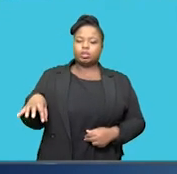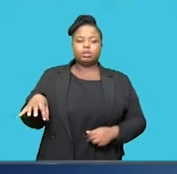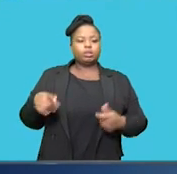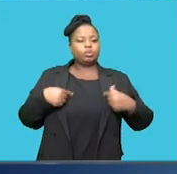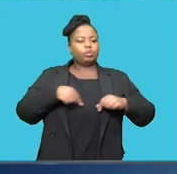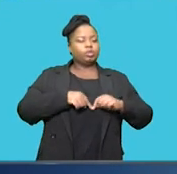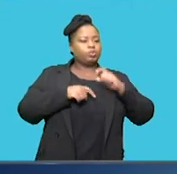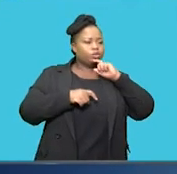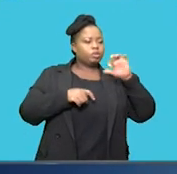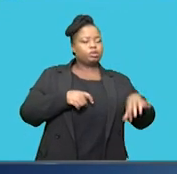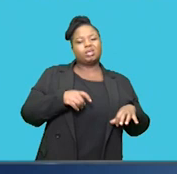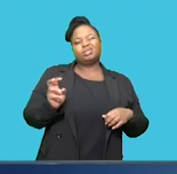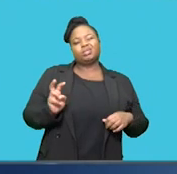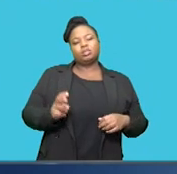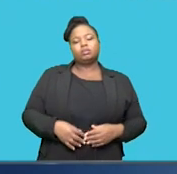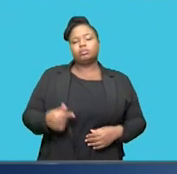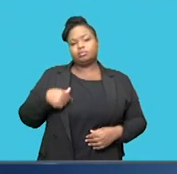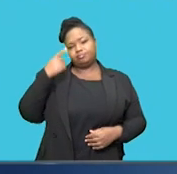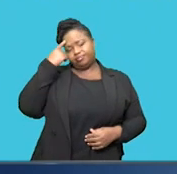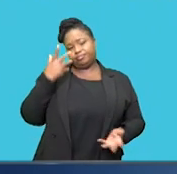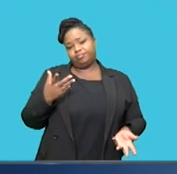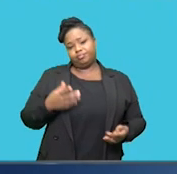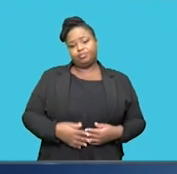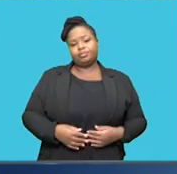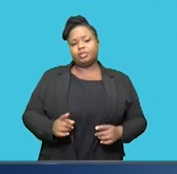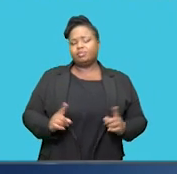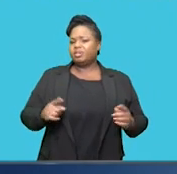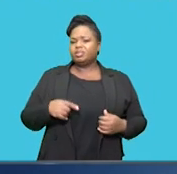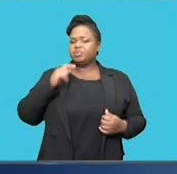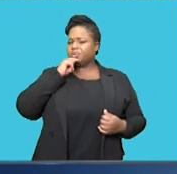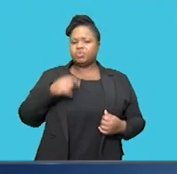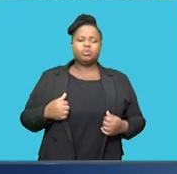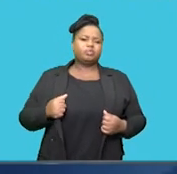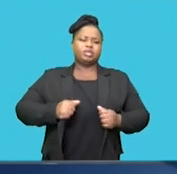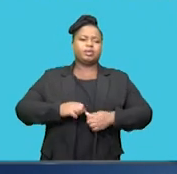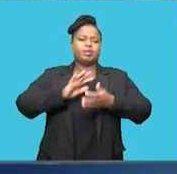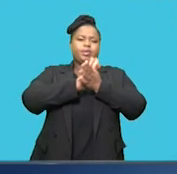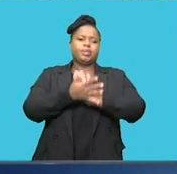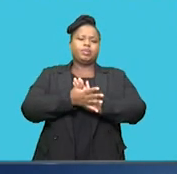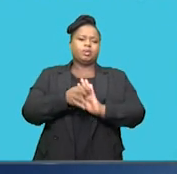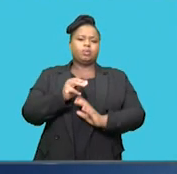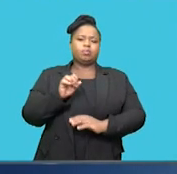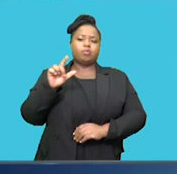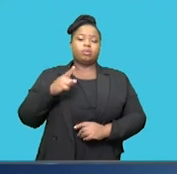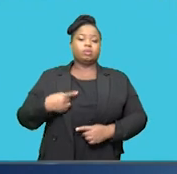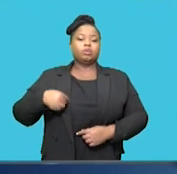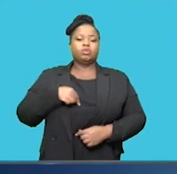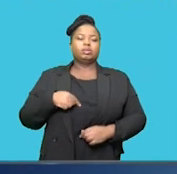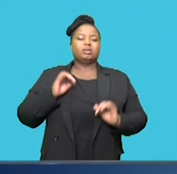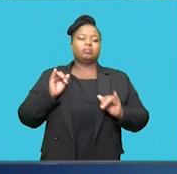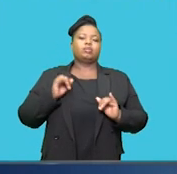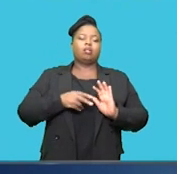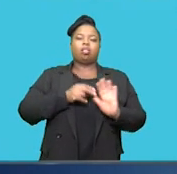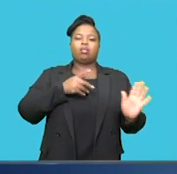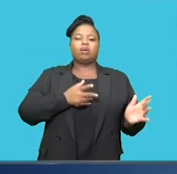sebenze this site or kanjani yinto engicabangayo but yona otherwise ismoshele imono ngoba imoli ethine bad